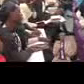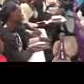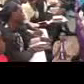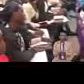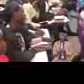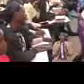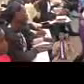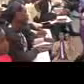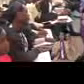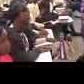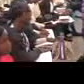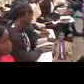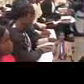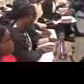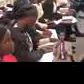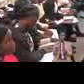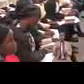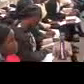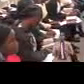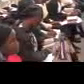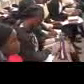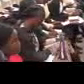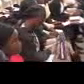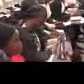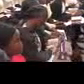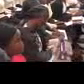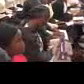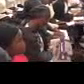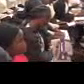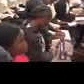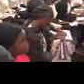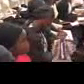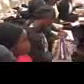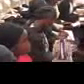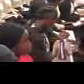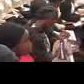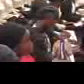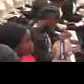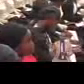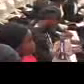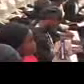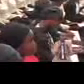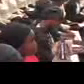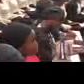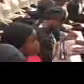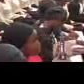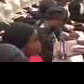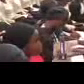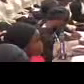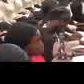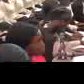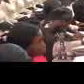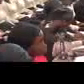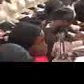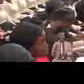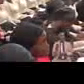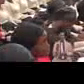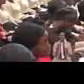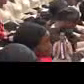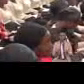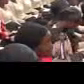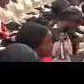I speak, then I will be an enemy to thine enemies and an adversary